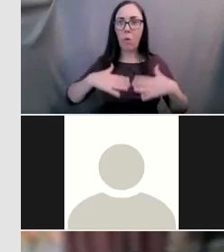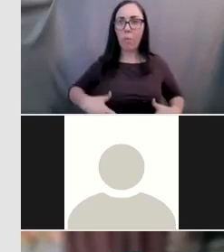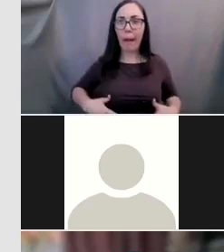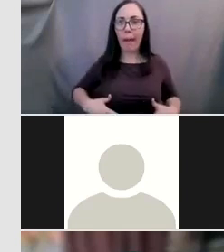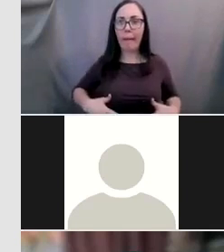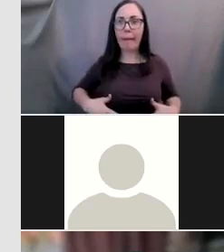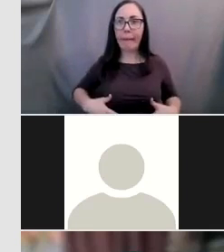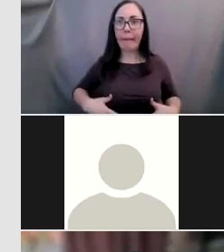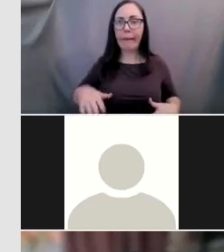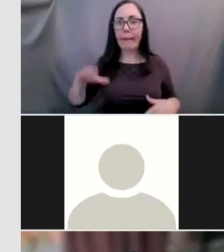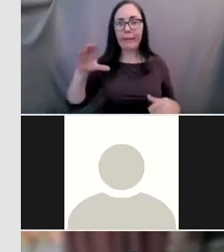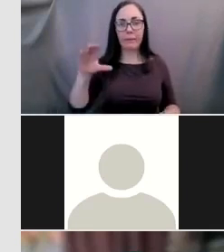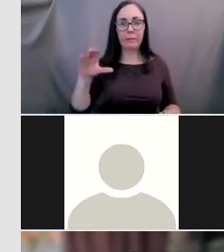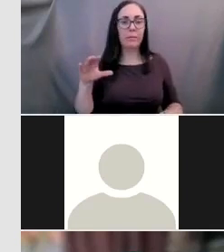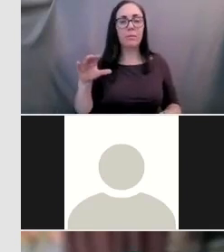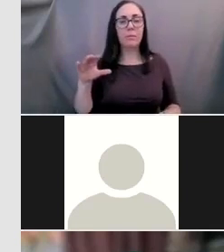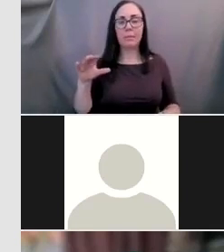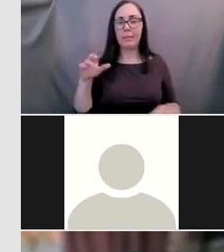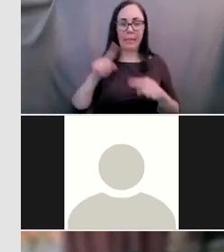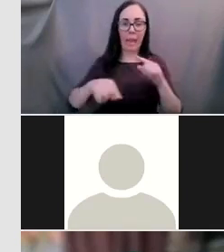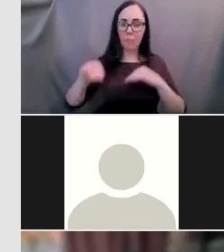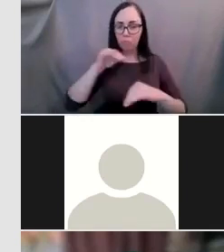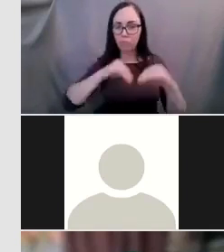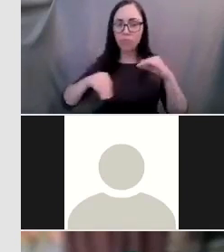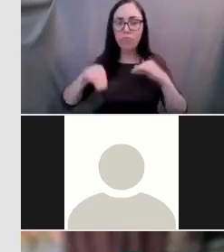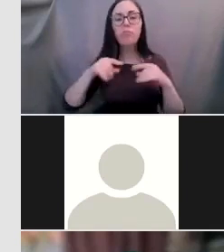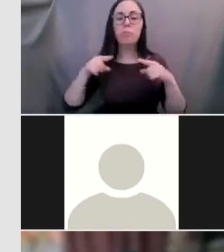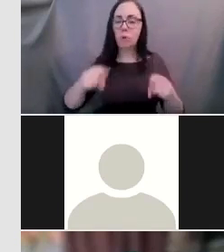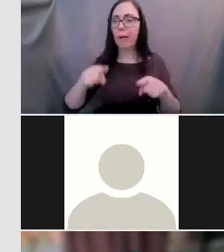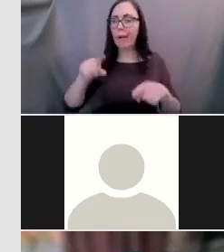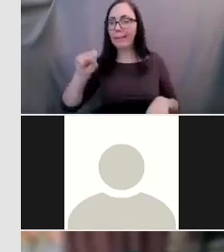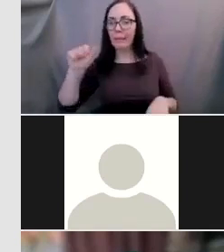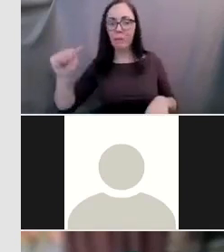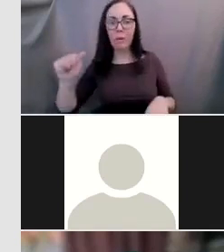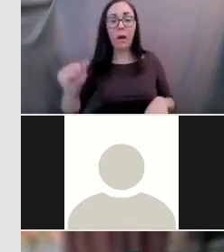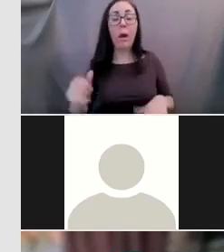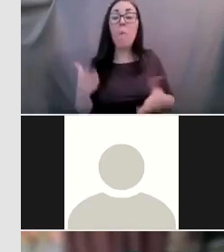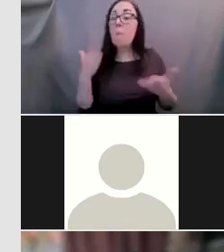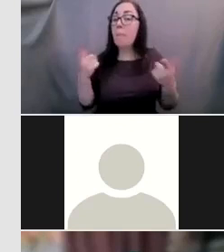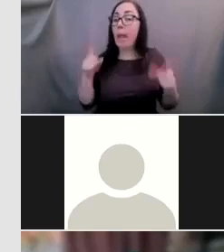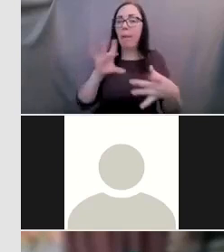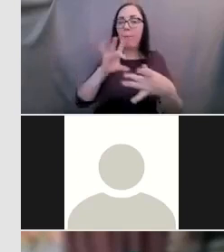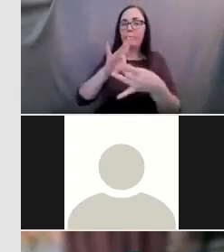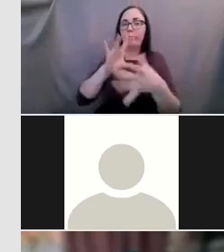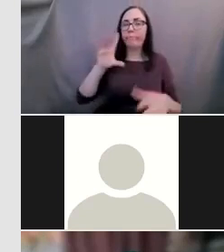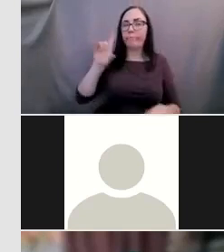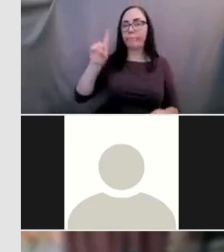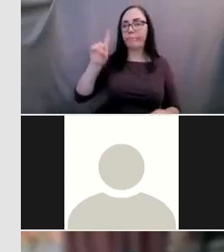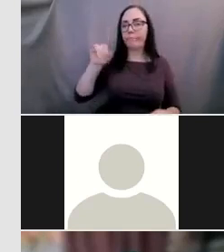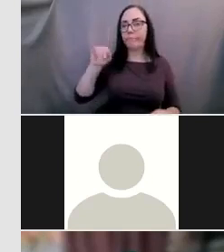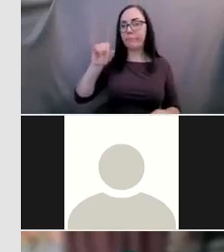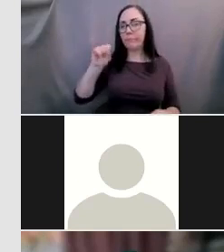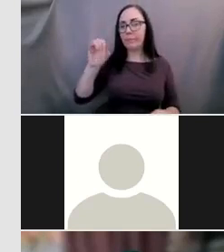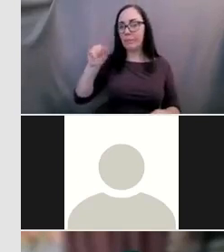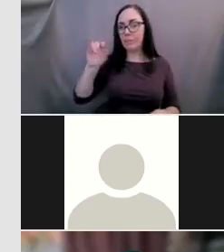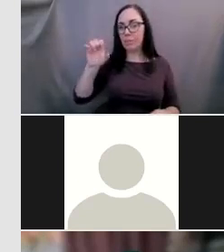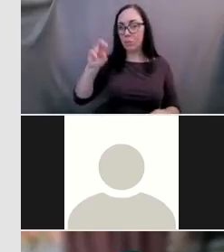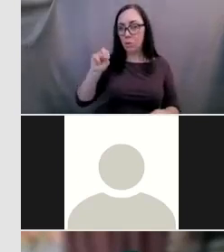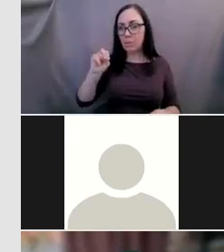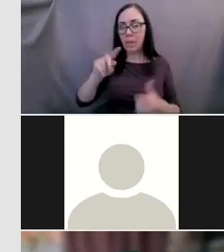Victims might also experience dissociation or collapsed immobility where they can only move a little